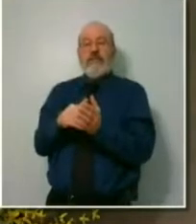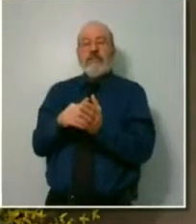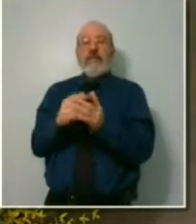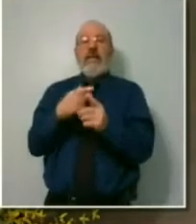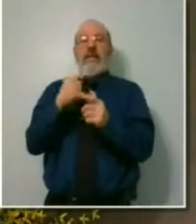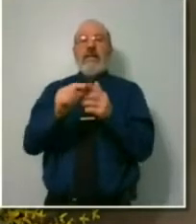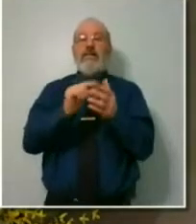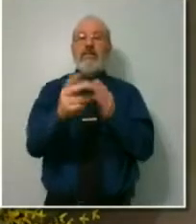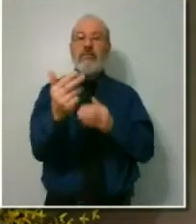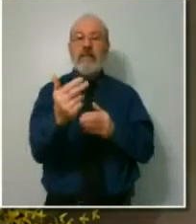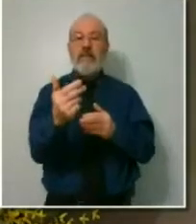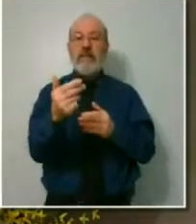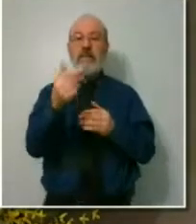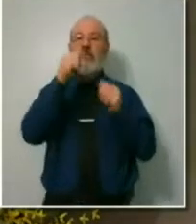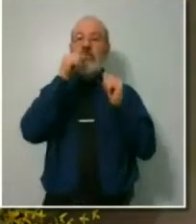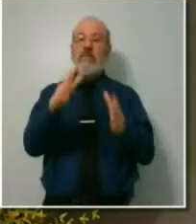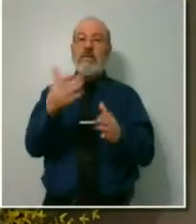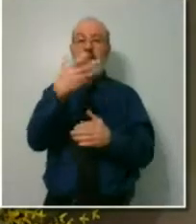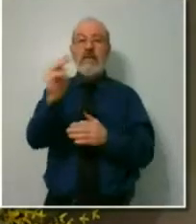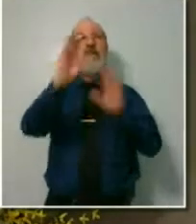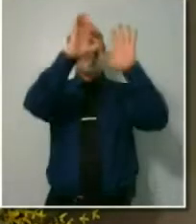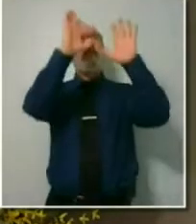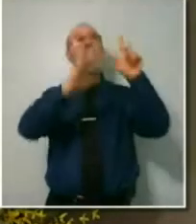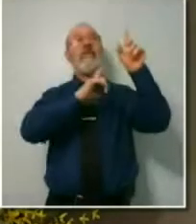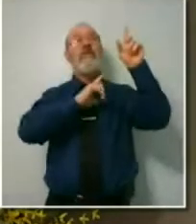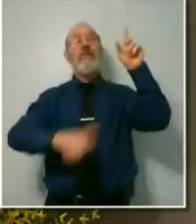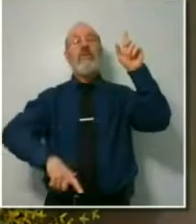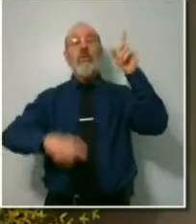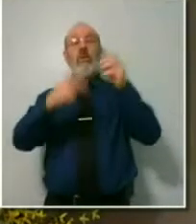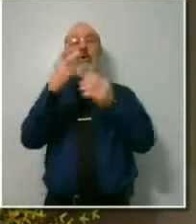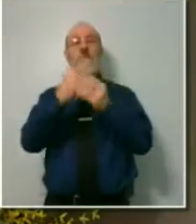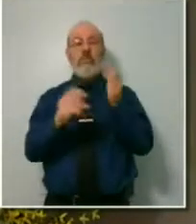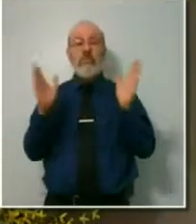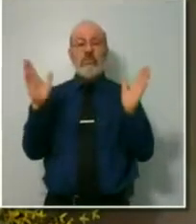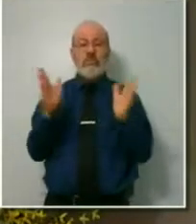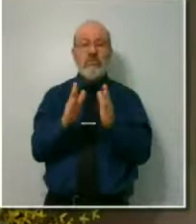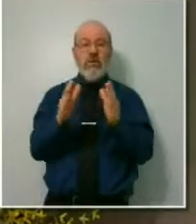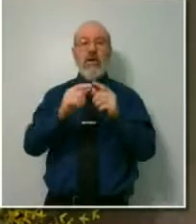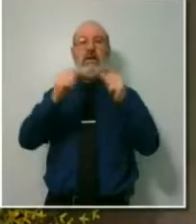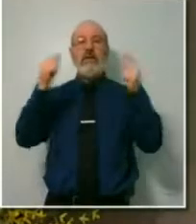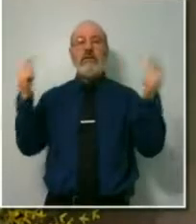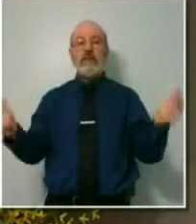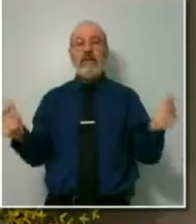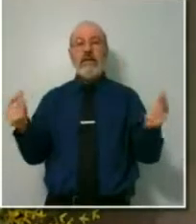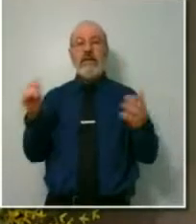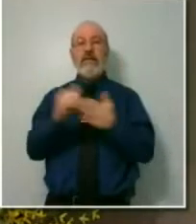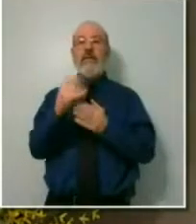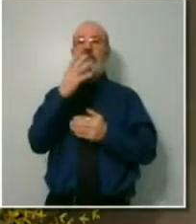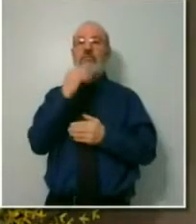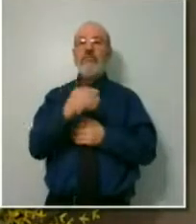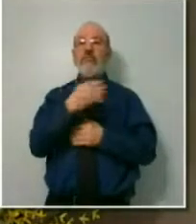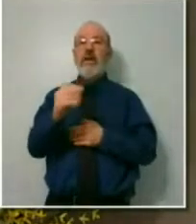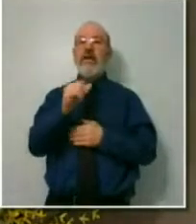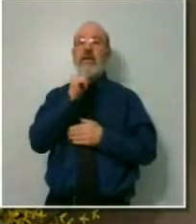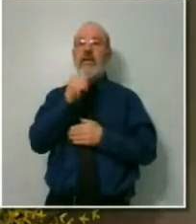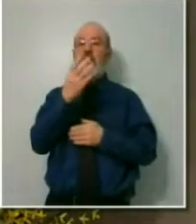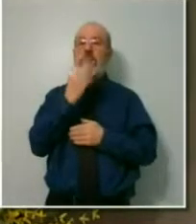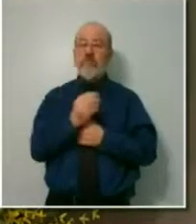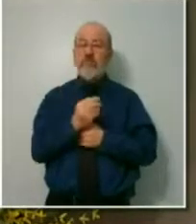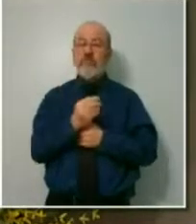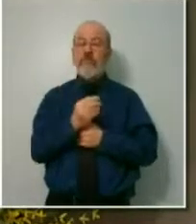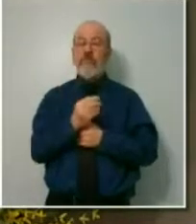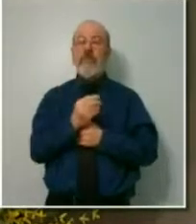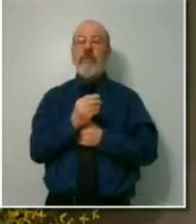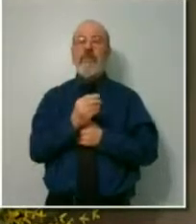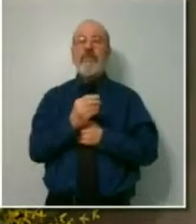will bless them that fear the Lord, both small and great. That's Jew and Gentile. The Lord shall